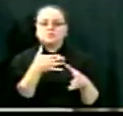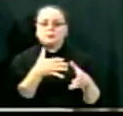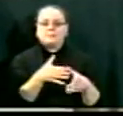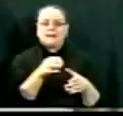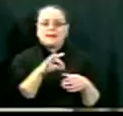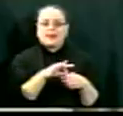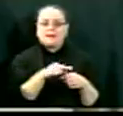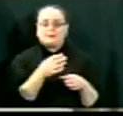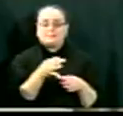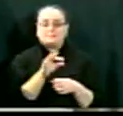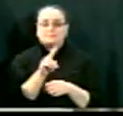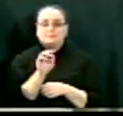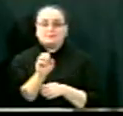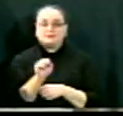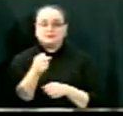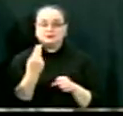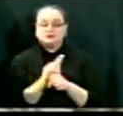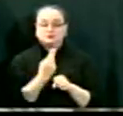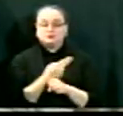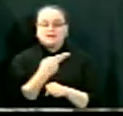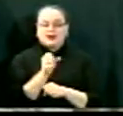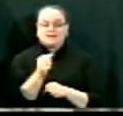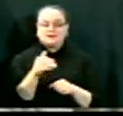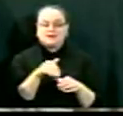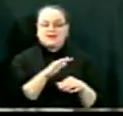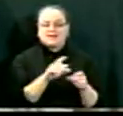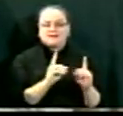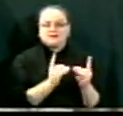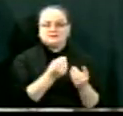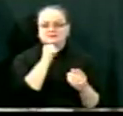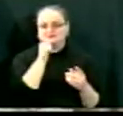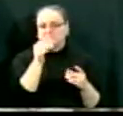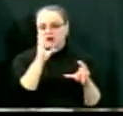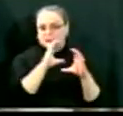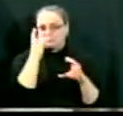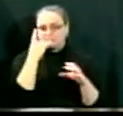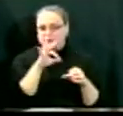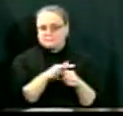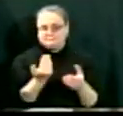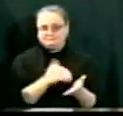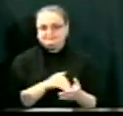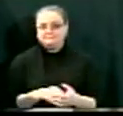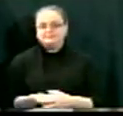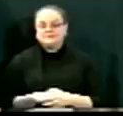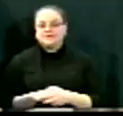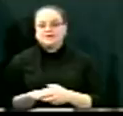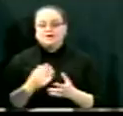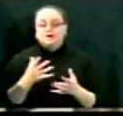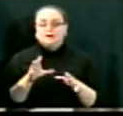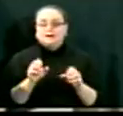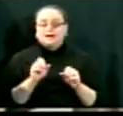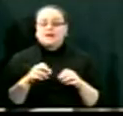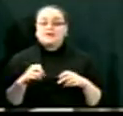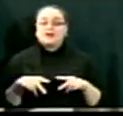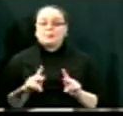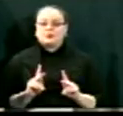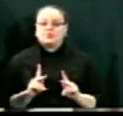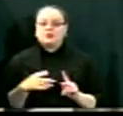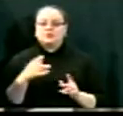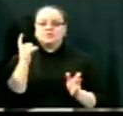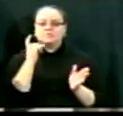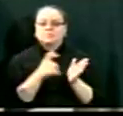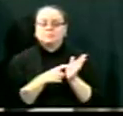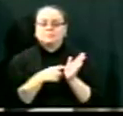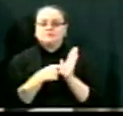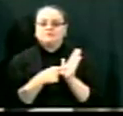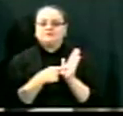high schools located in his district, since he will not be seeking re-election. We wanted to take this opportunity to recognize